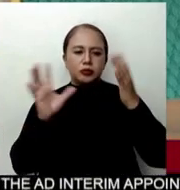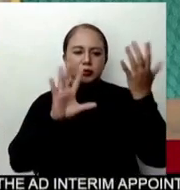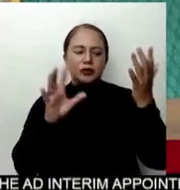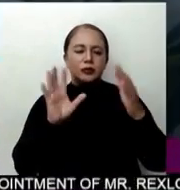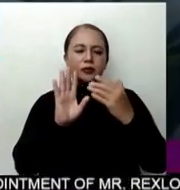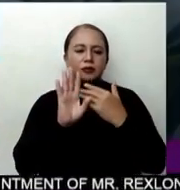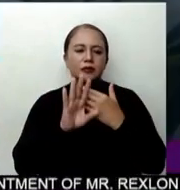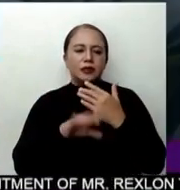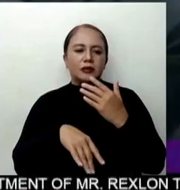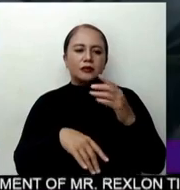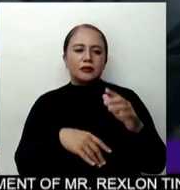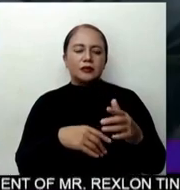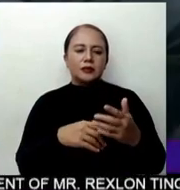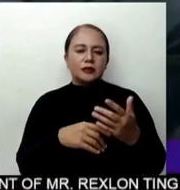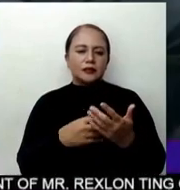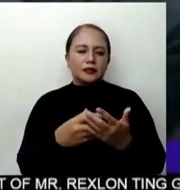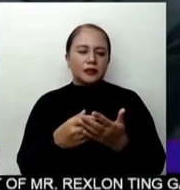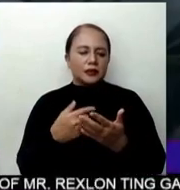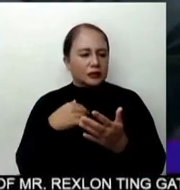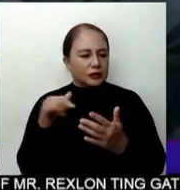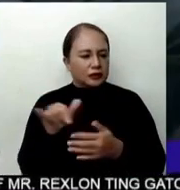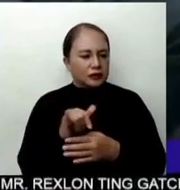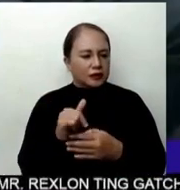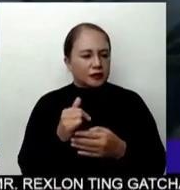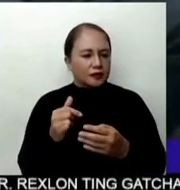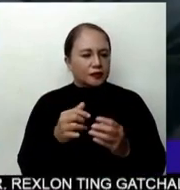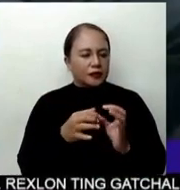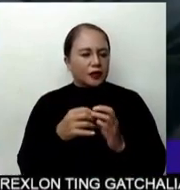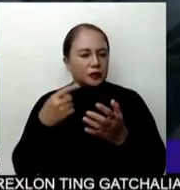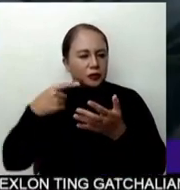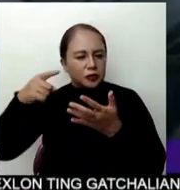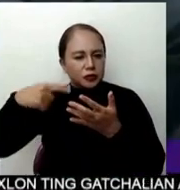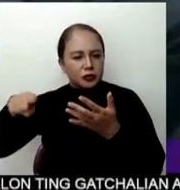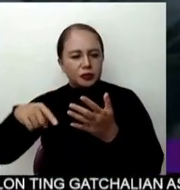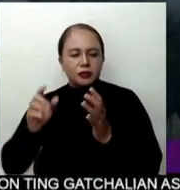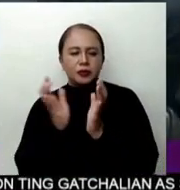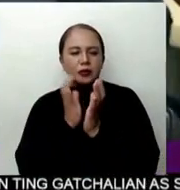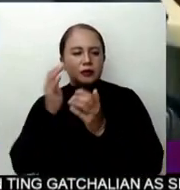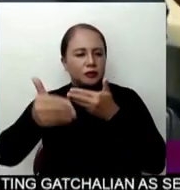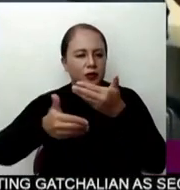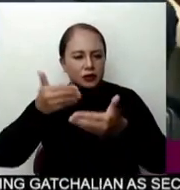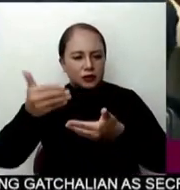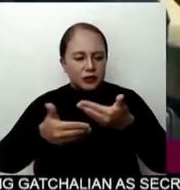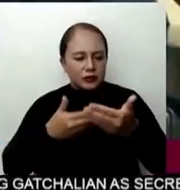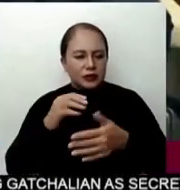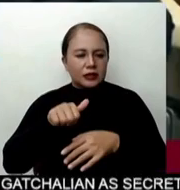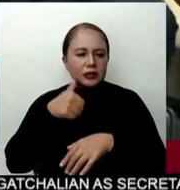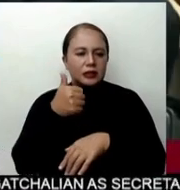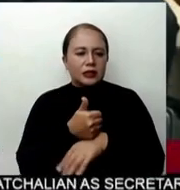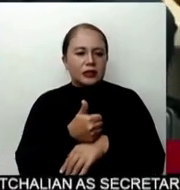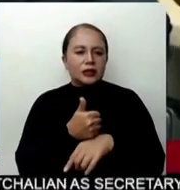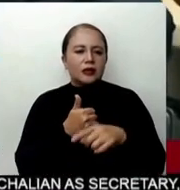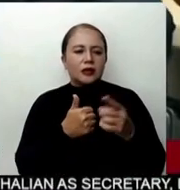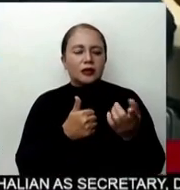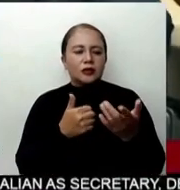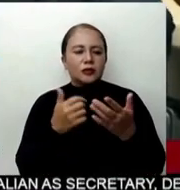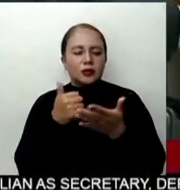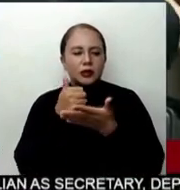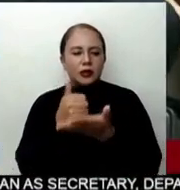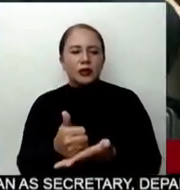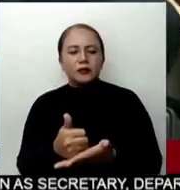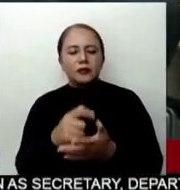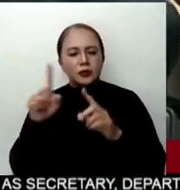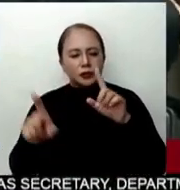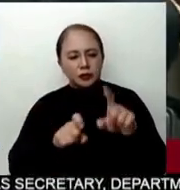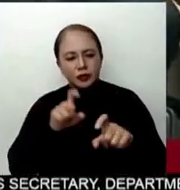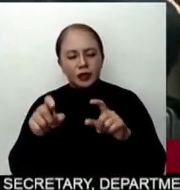poverty. He also plans on streamlining and fast-tracking the SWD processes through launching a chatbot to respond to queries on application for help